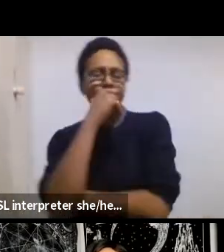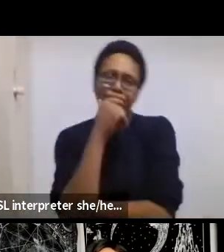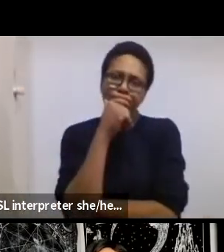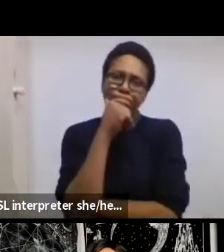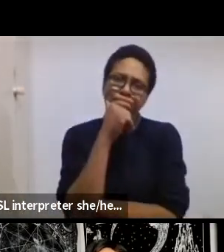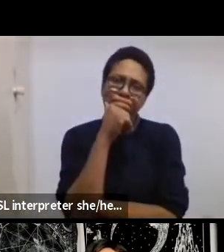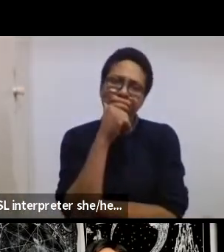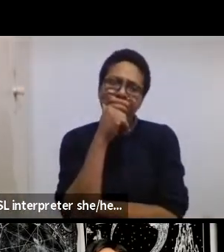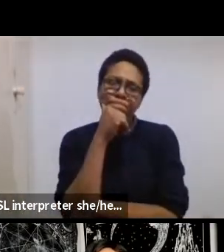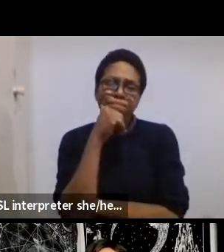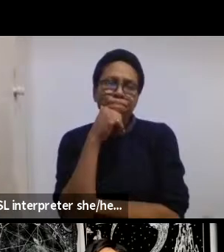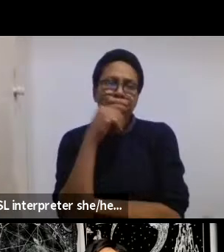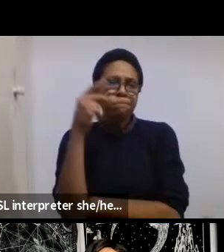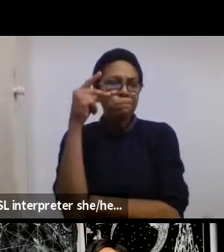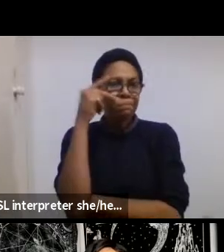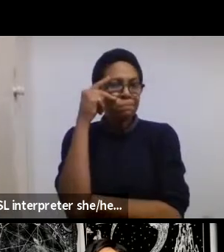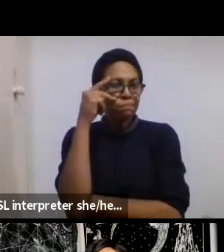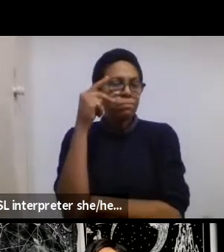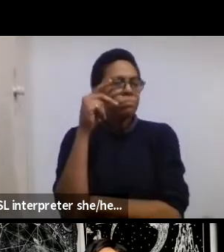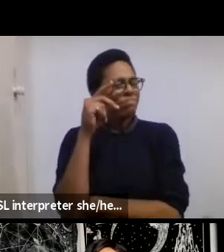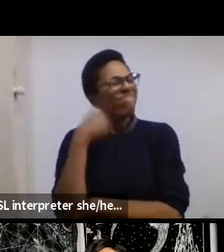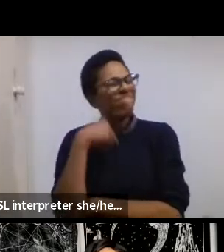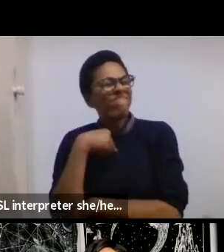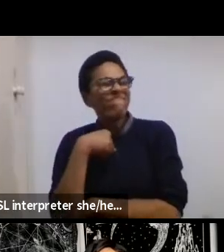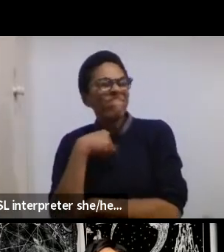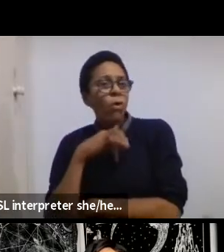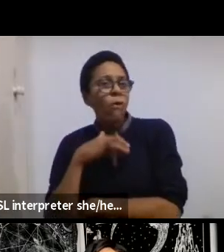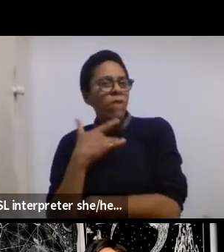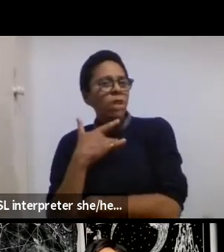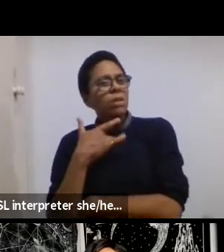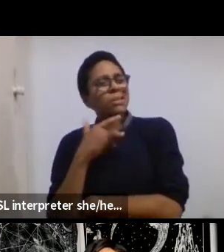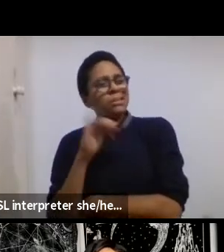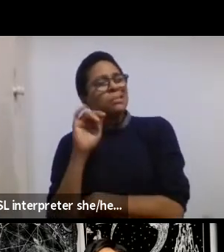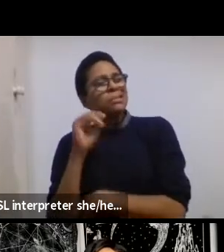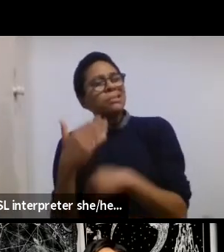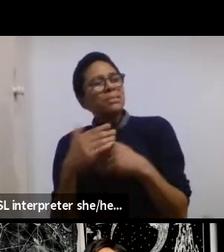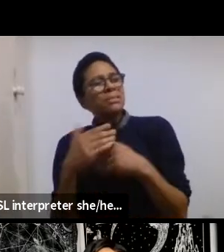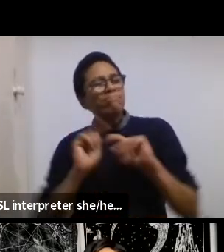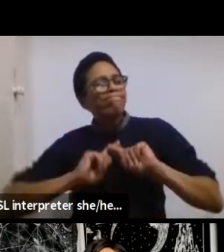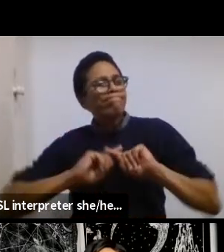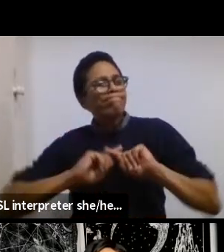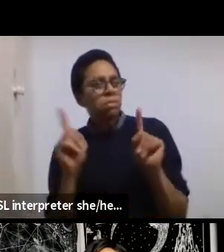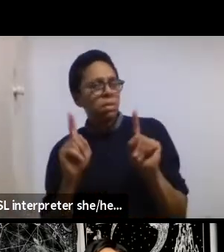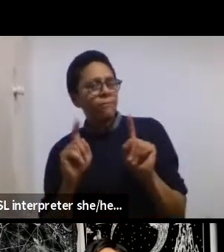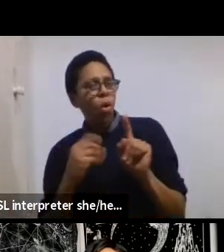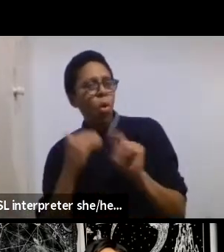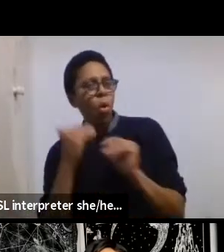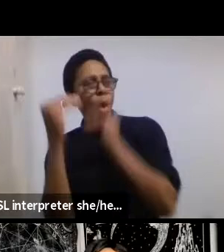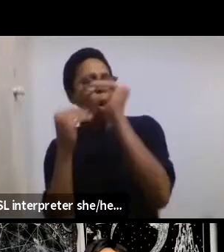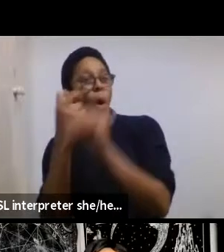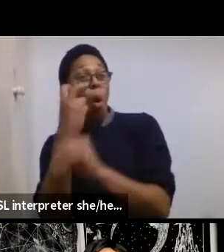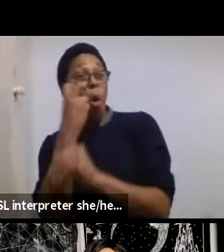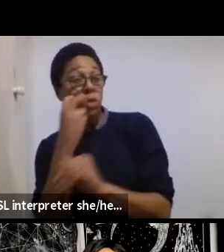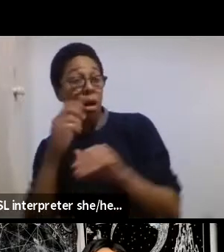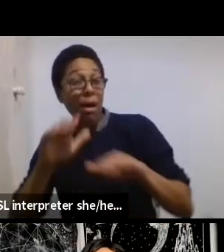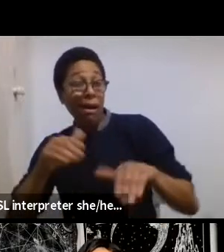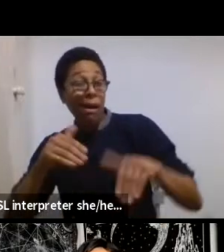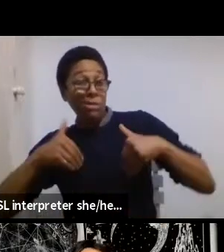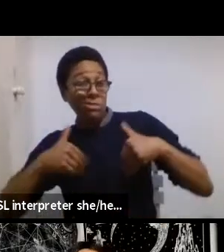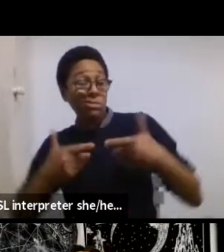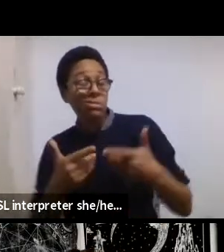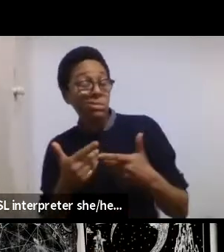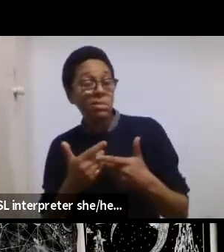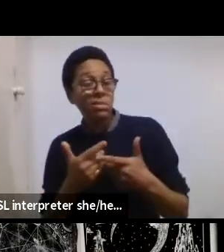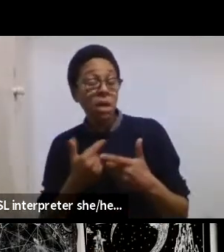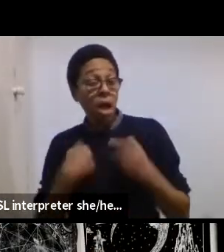it is quite different for older aces. I was in a group at an event not long ago, and people